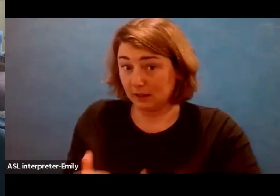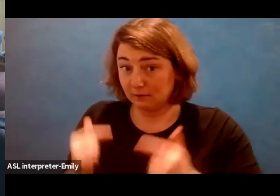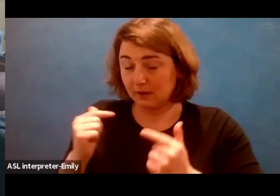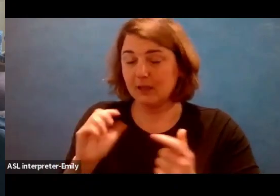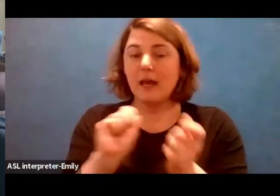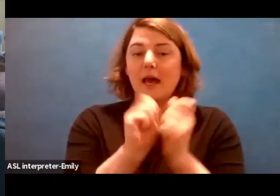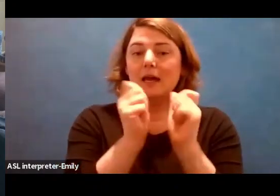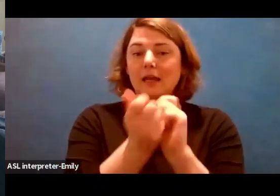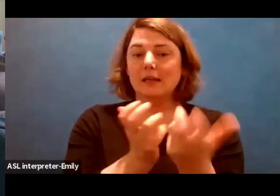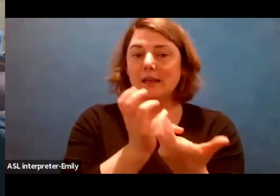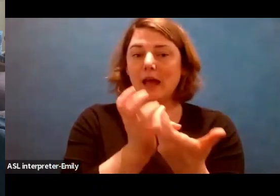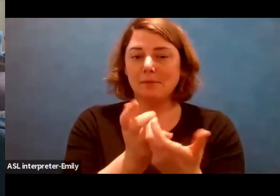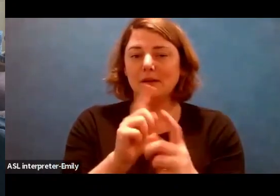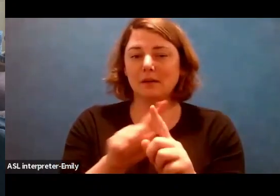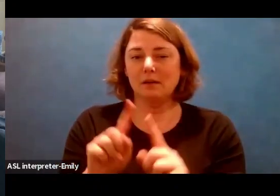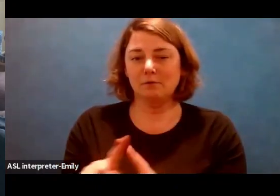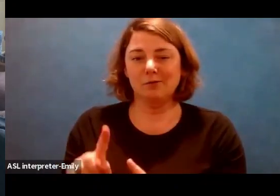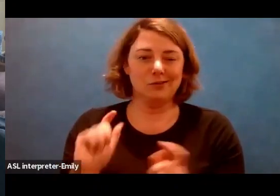functional challenges